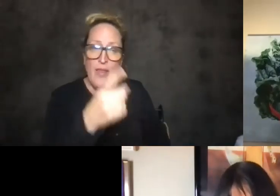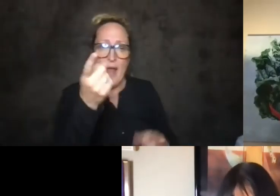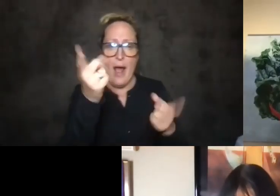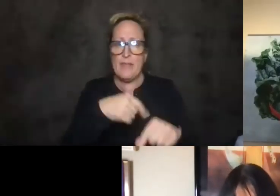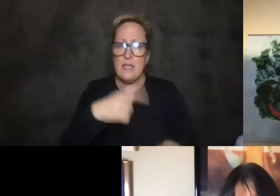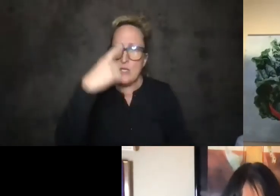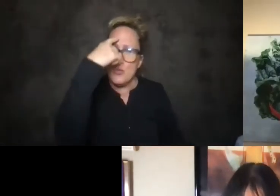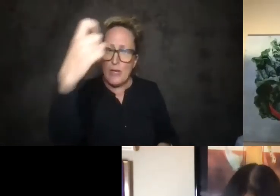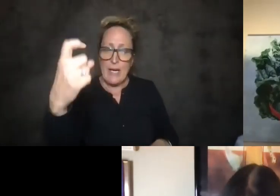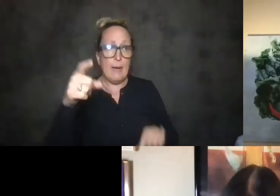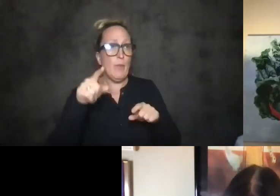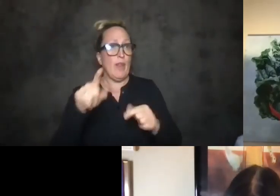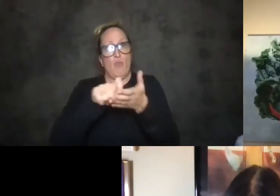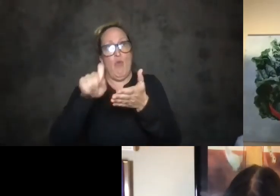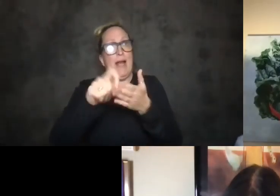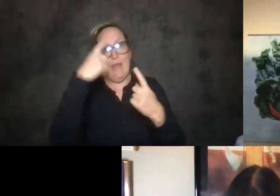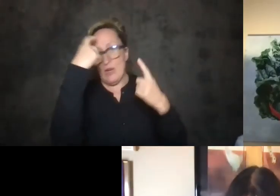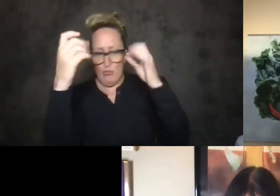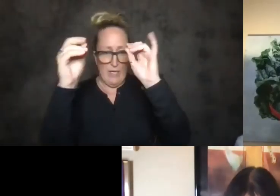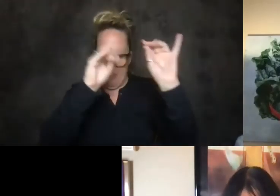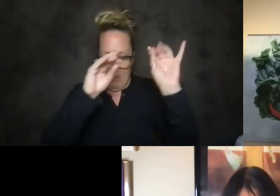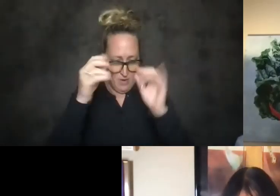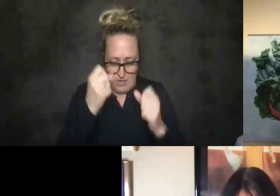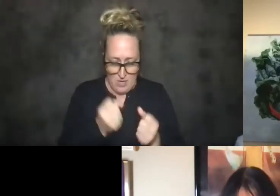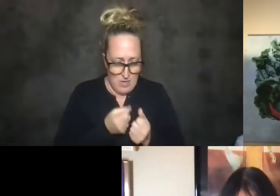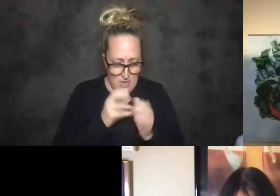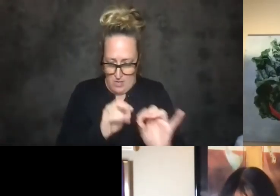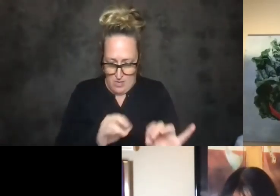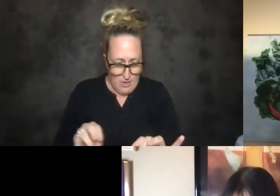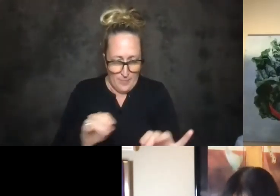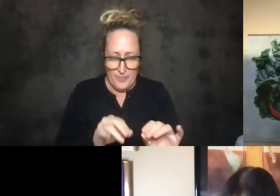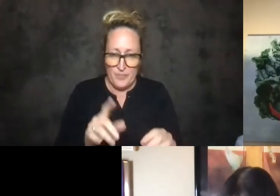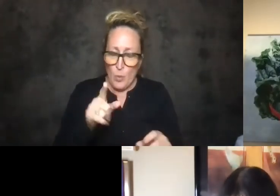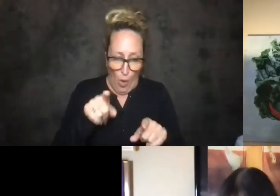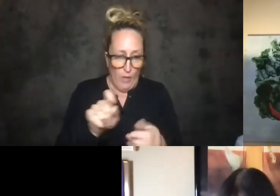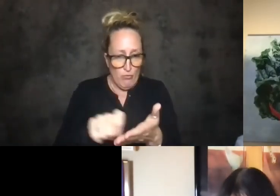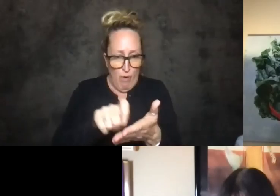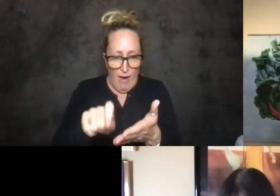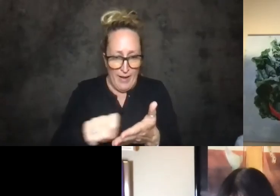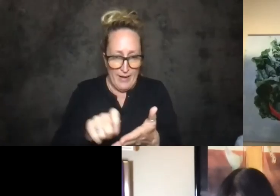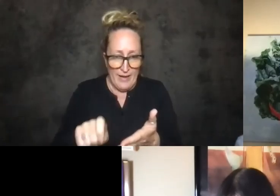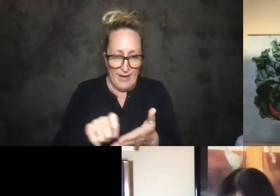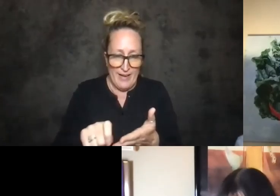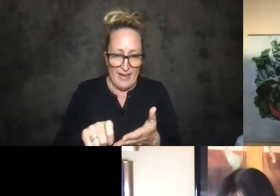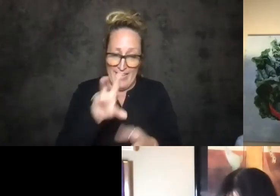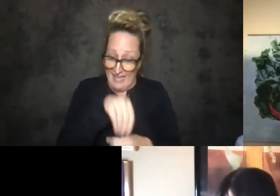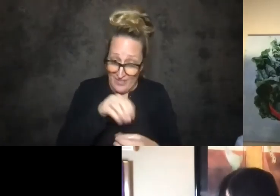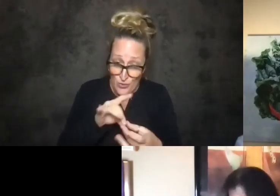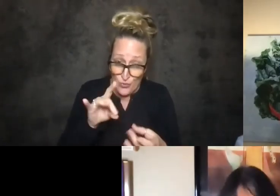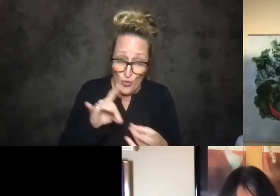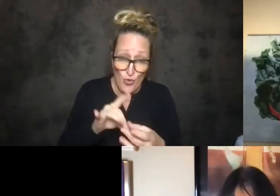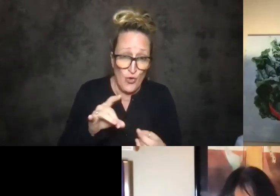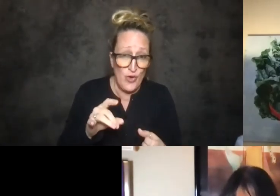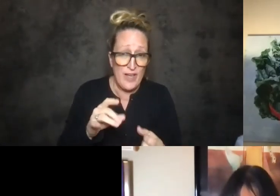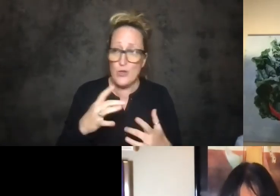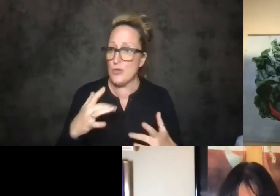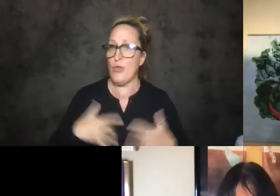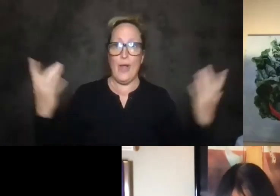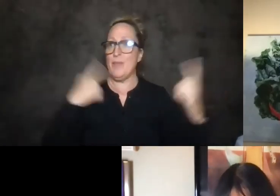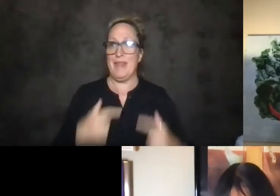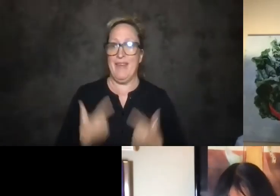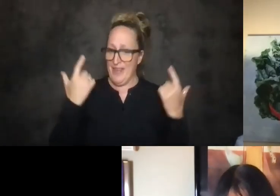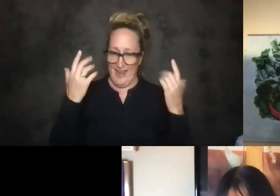And then when I'm writing that dream, and then when that came out, you know, how it is when you're writing and it says in the story, we're so thrilled to be